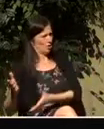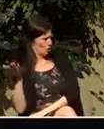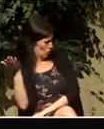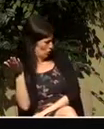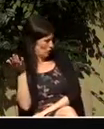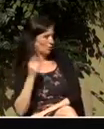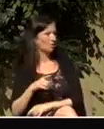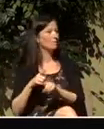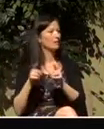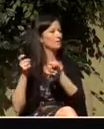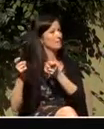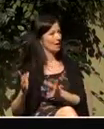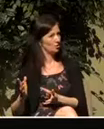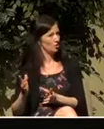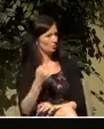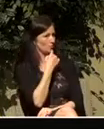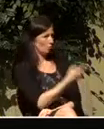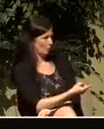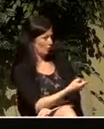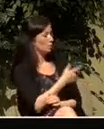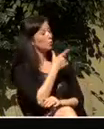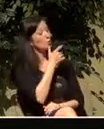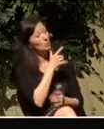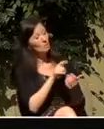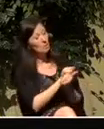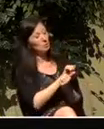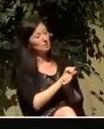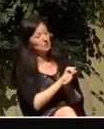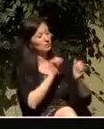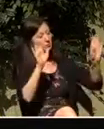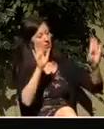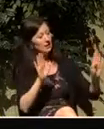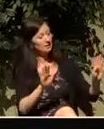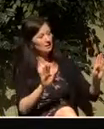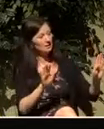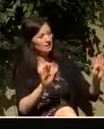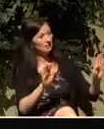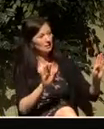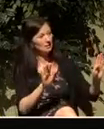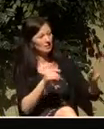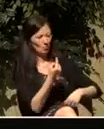two. The greatest among them must be the one who serves.